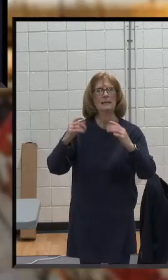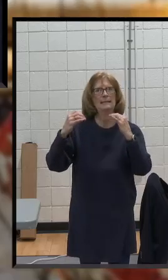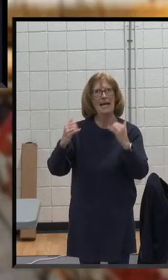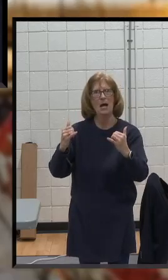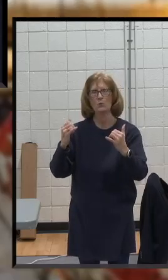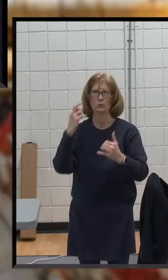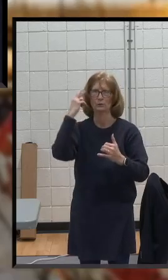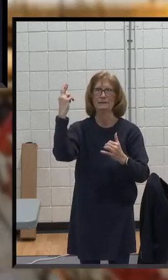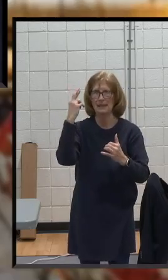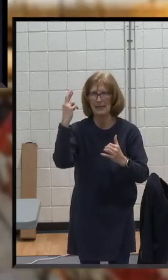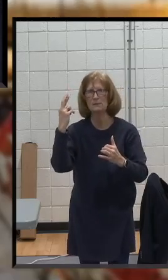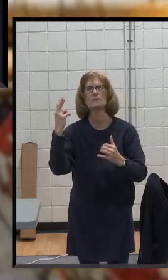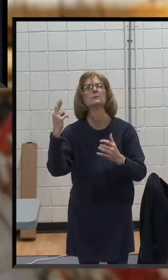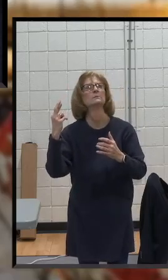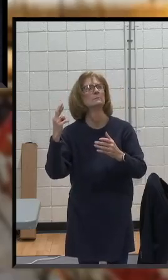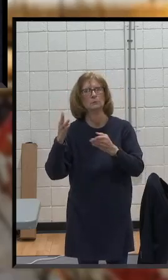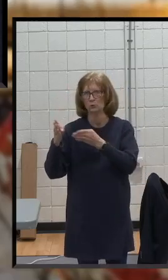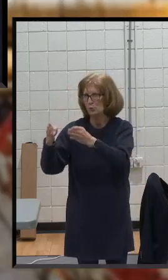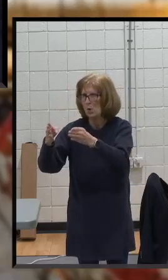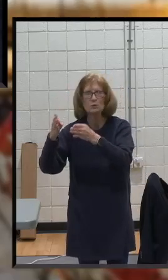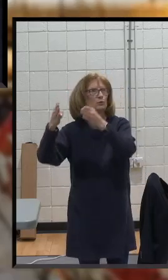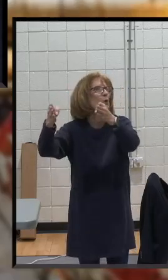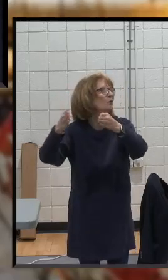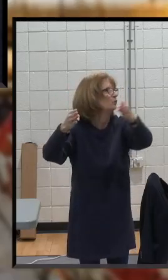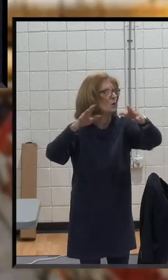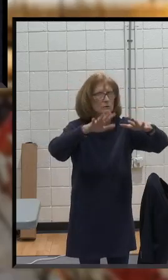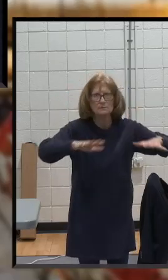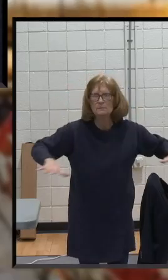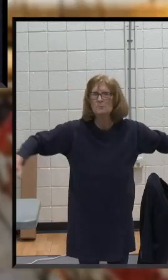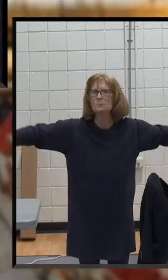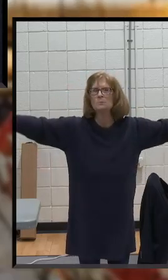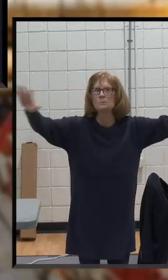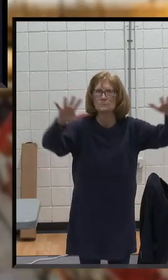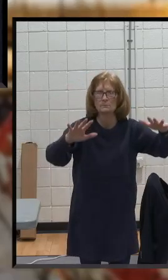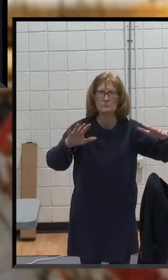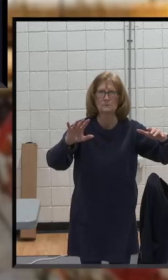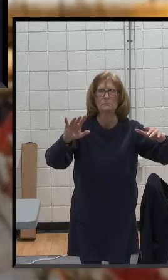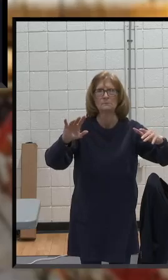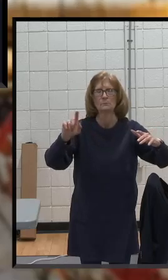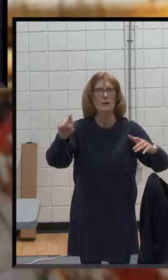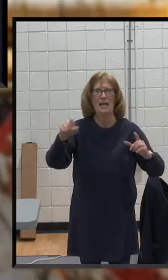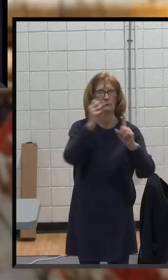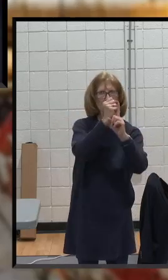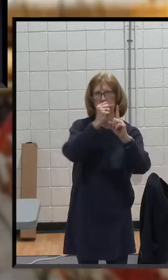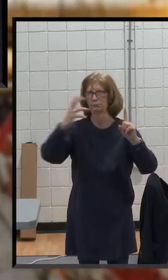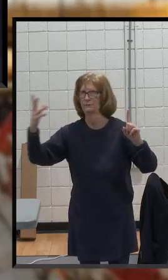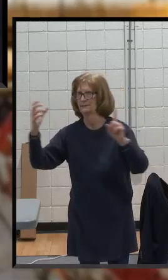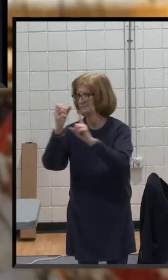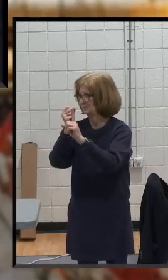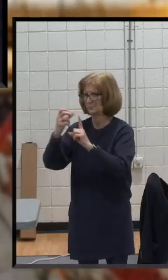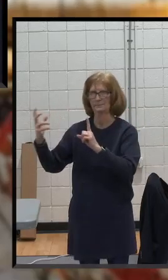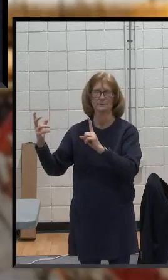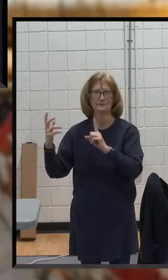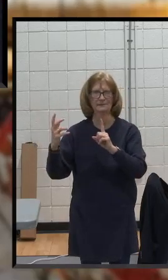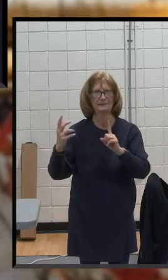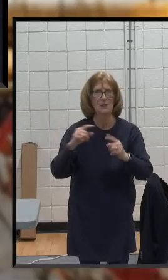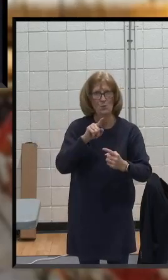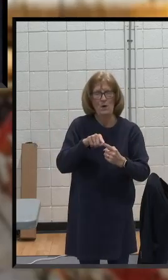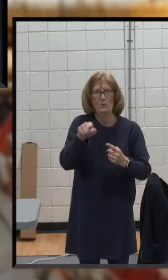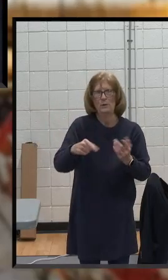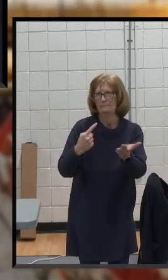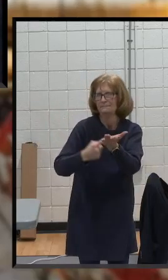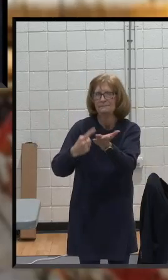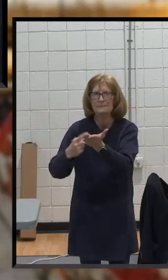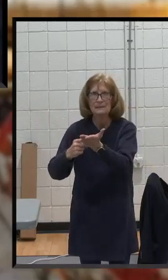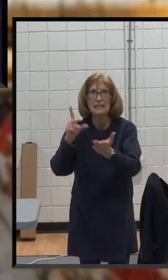the design work for this project, we will be looking more closely at the detour options,